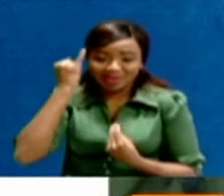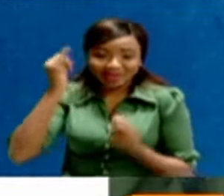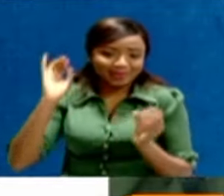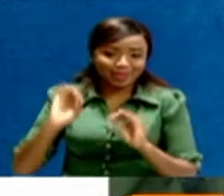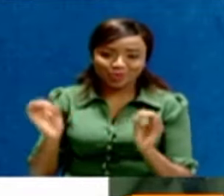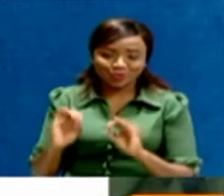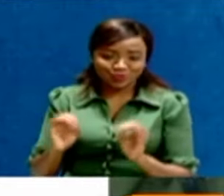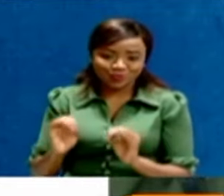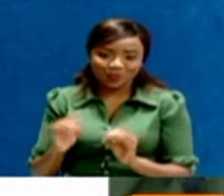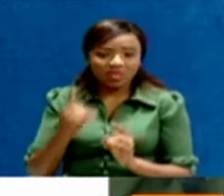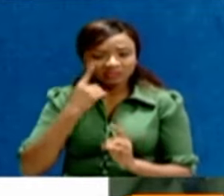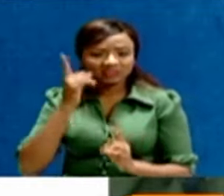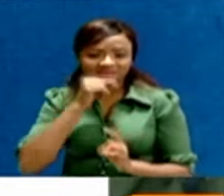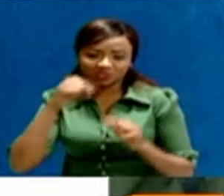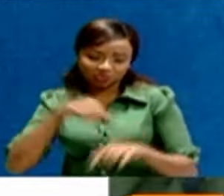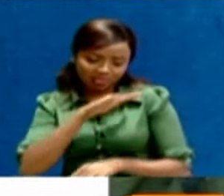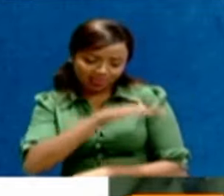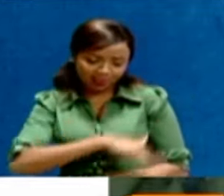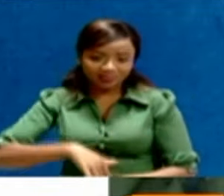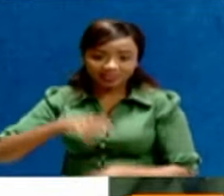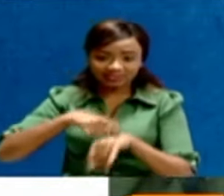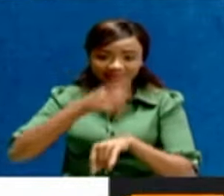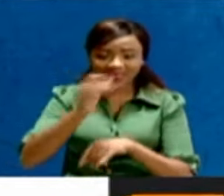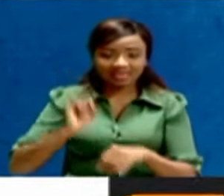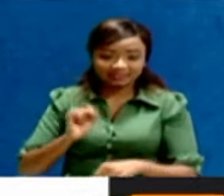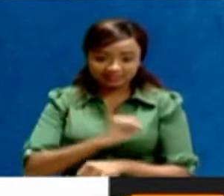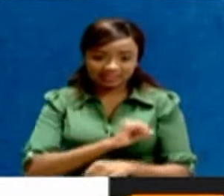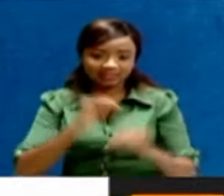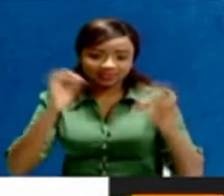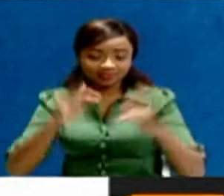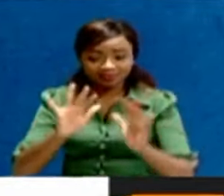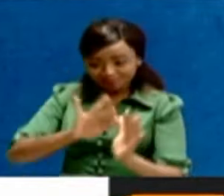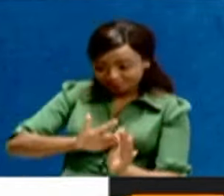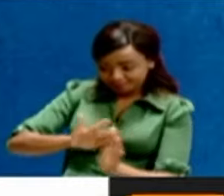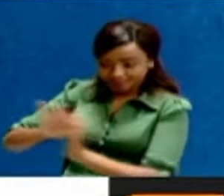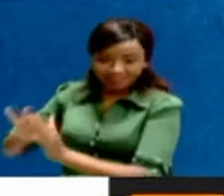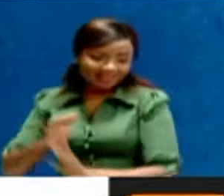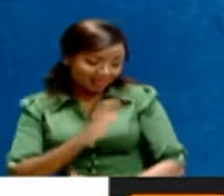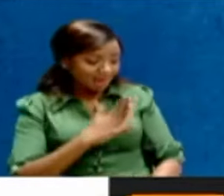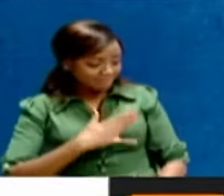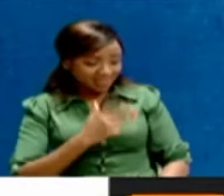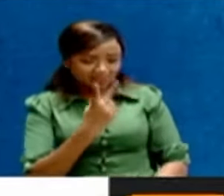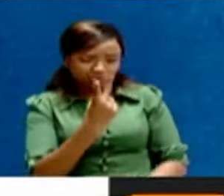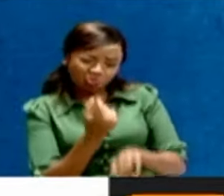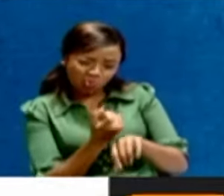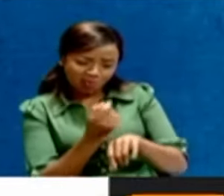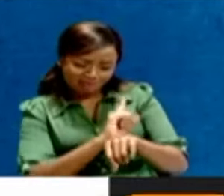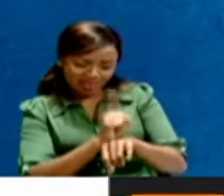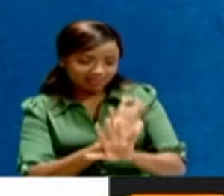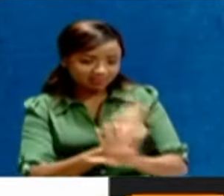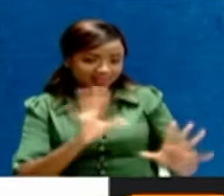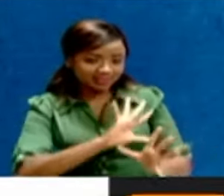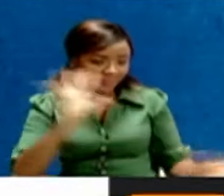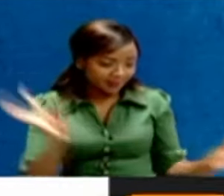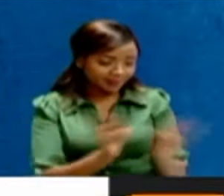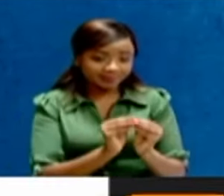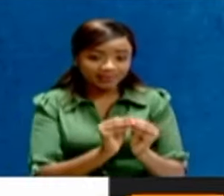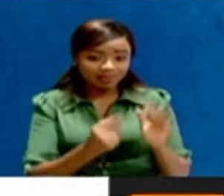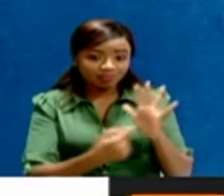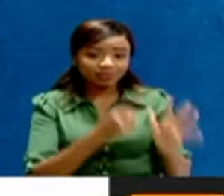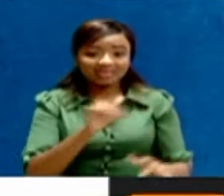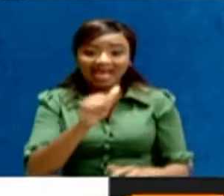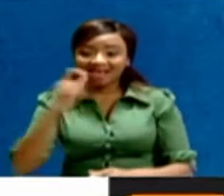that's part of what we saw in Senate today. Honorable Ledama, again, I'll have to ask you to limit yourself to a minute or two. And one question to you from one of